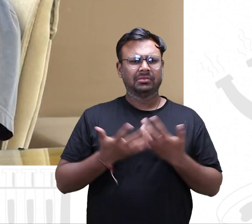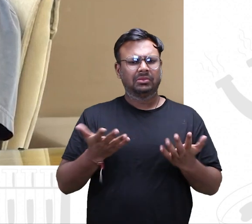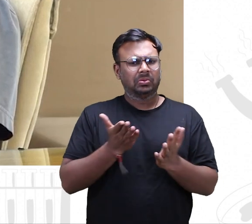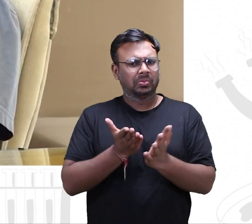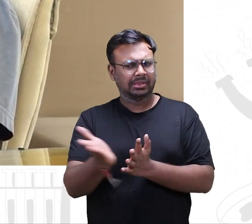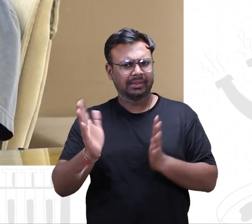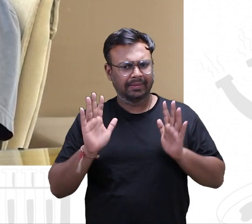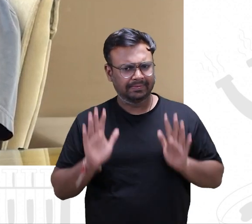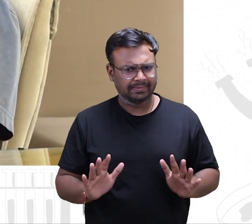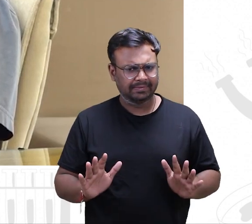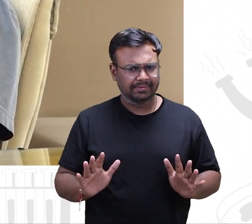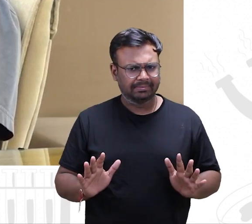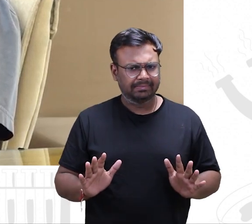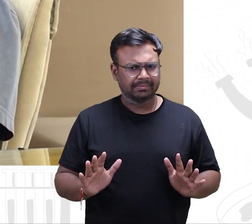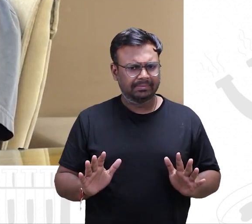the